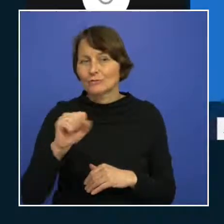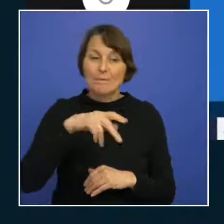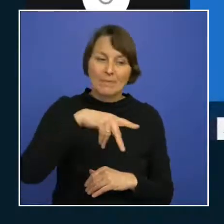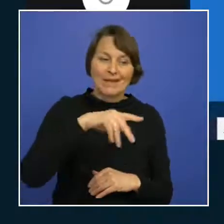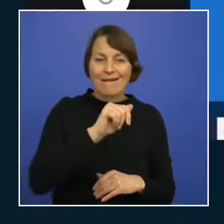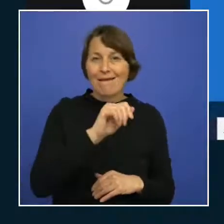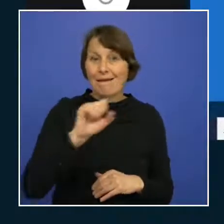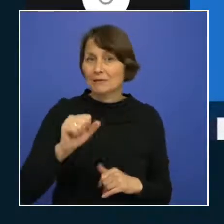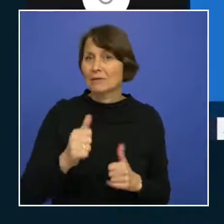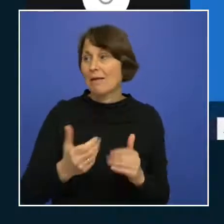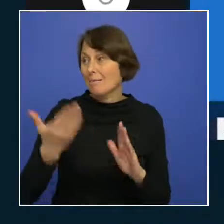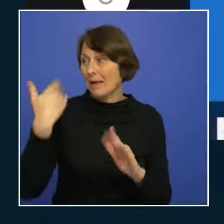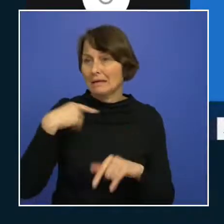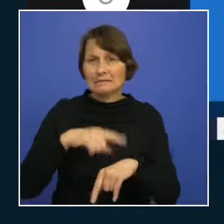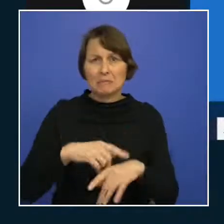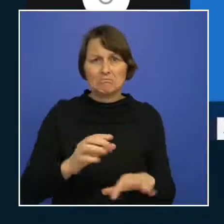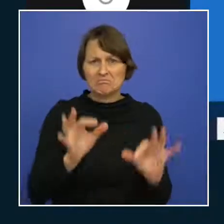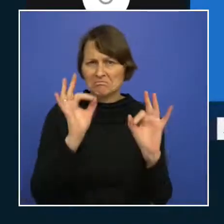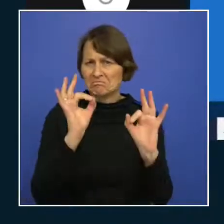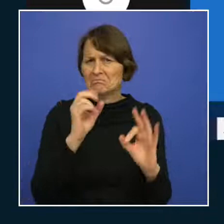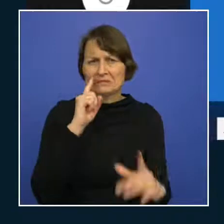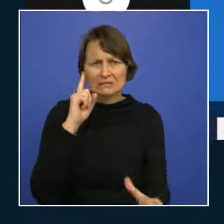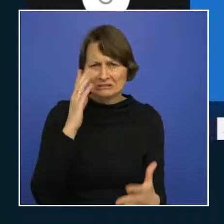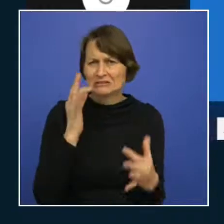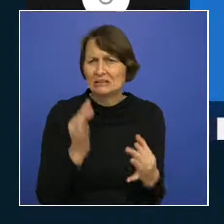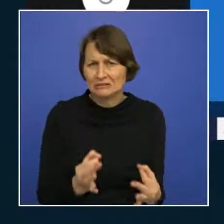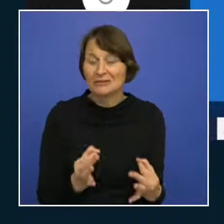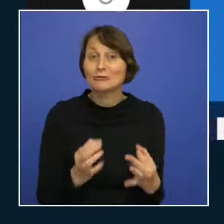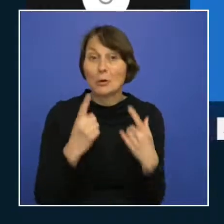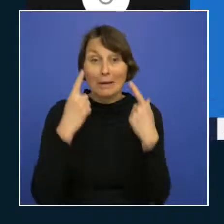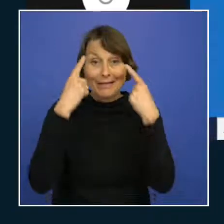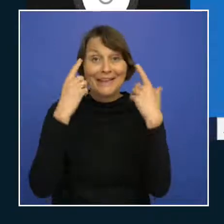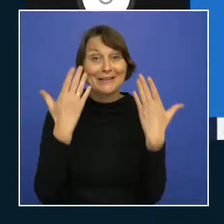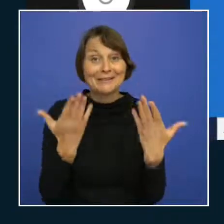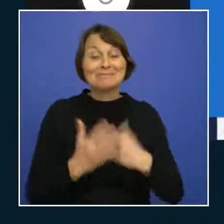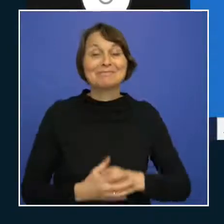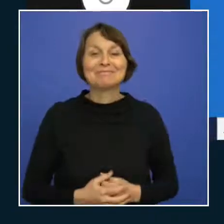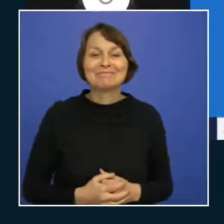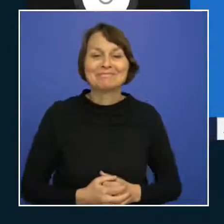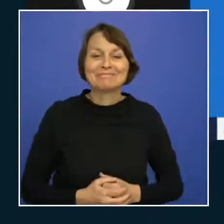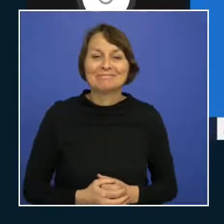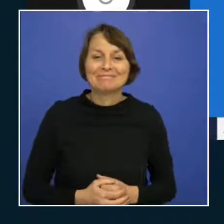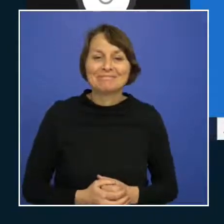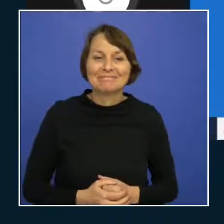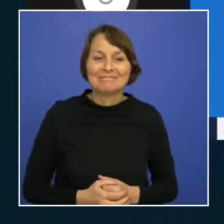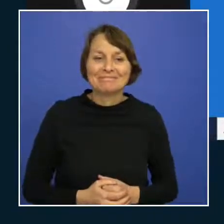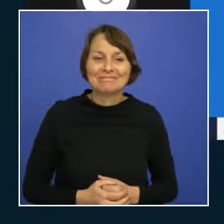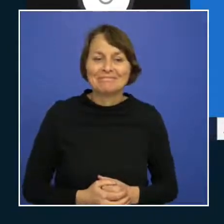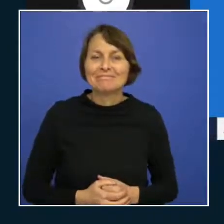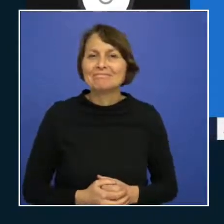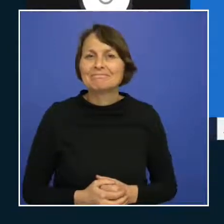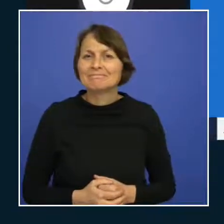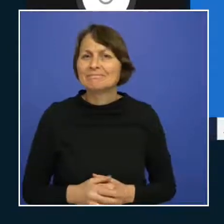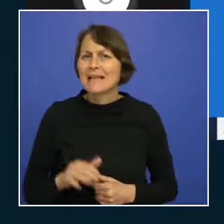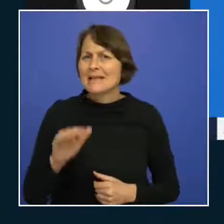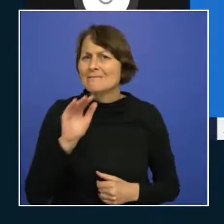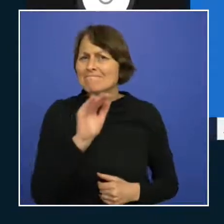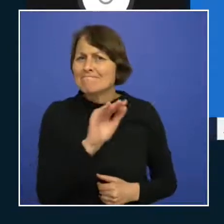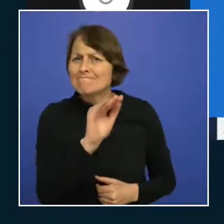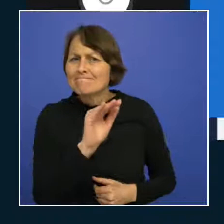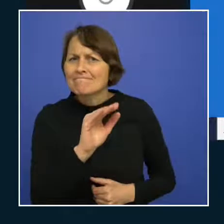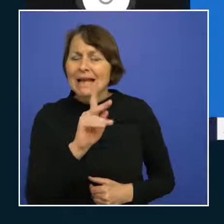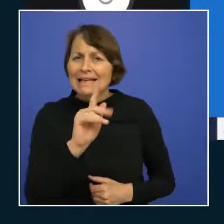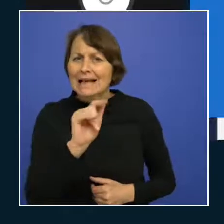time. So yeah, so I think that's what I think. So Kathy, I'm just thinking very quickly